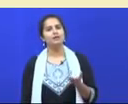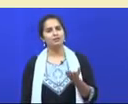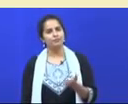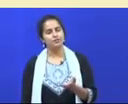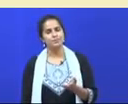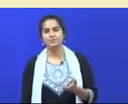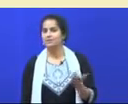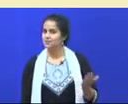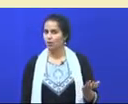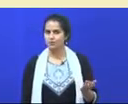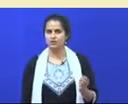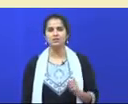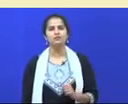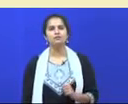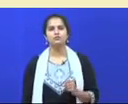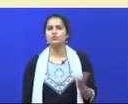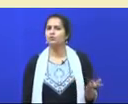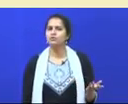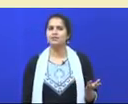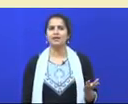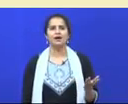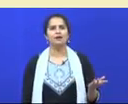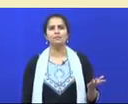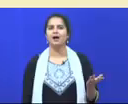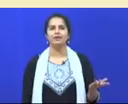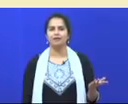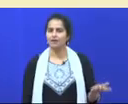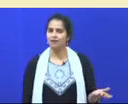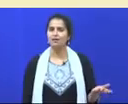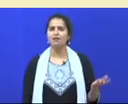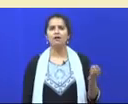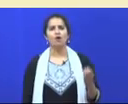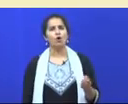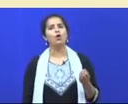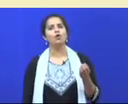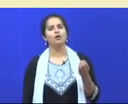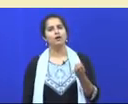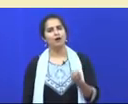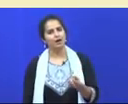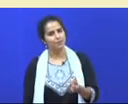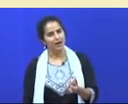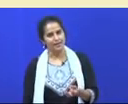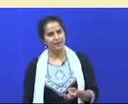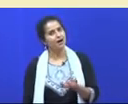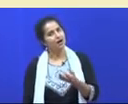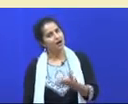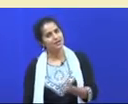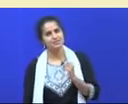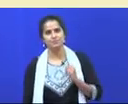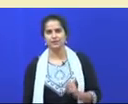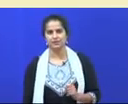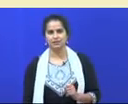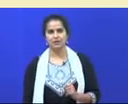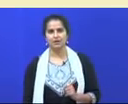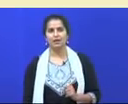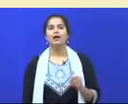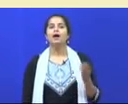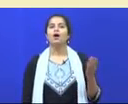be in the first person is optional. So you could say aham gayakaha or aham gayika